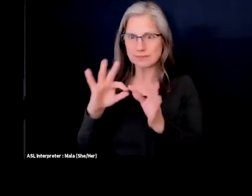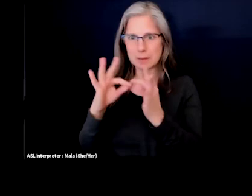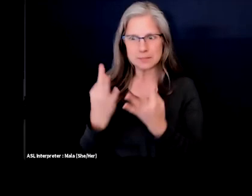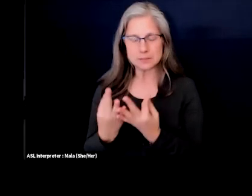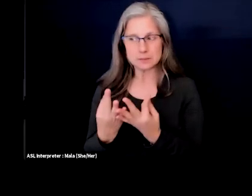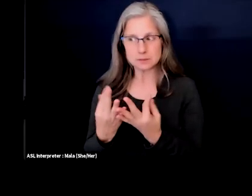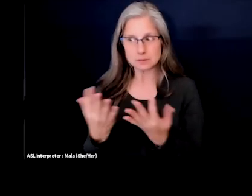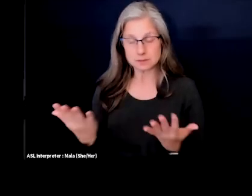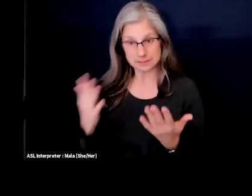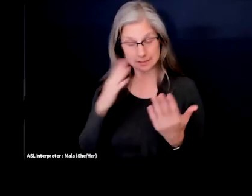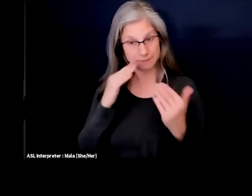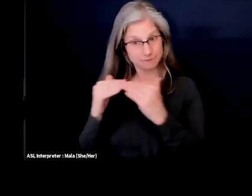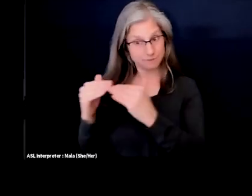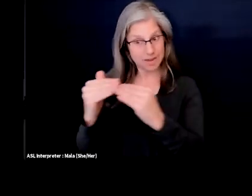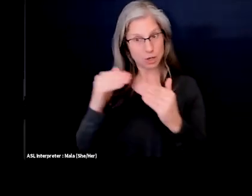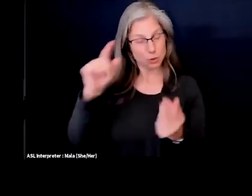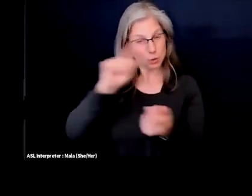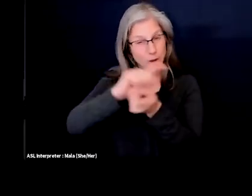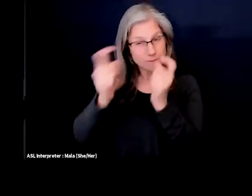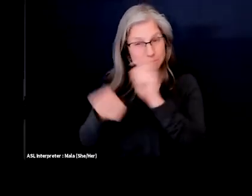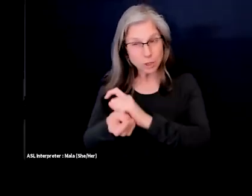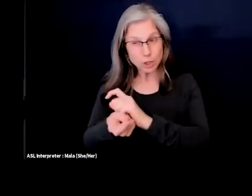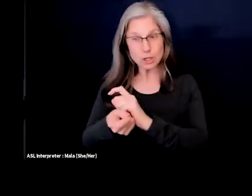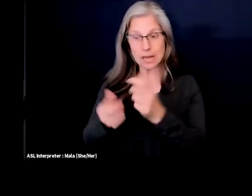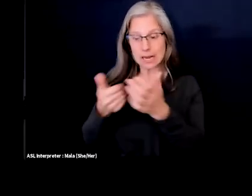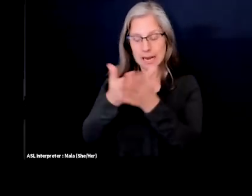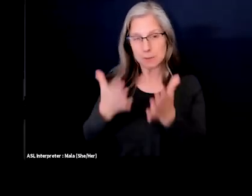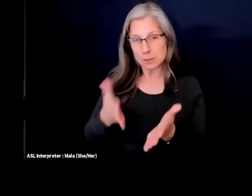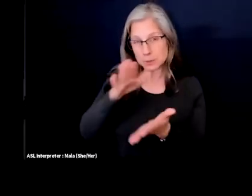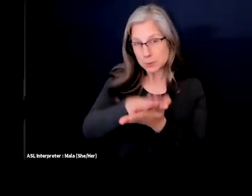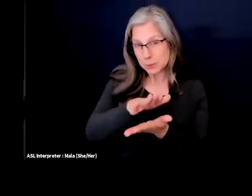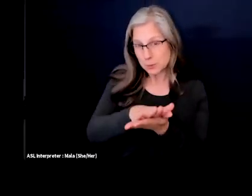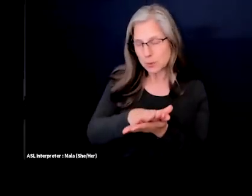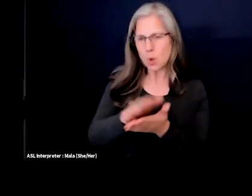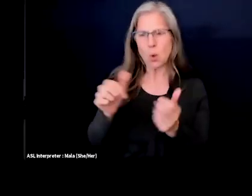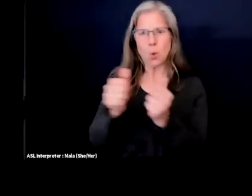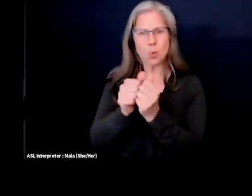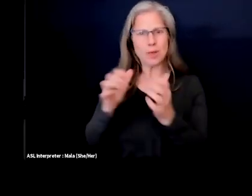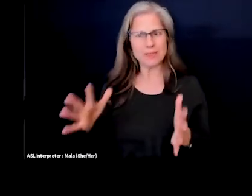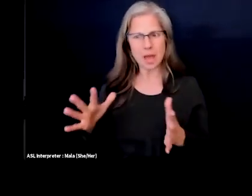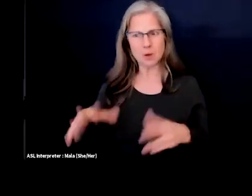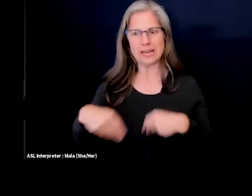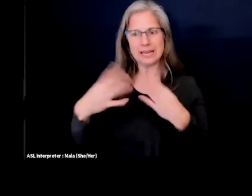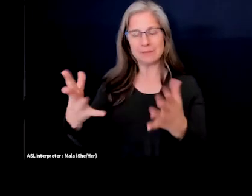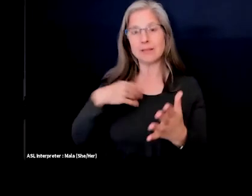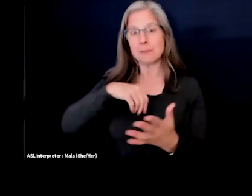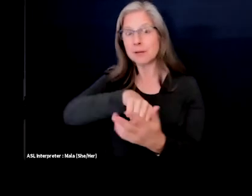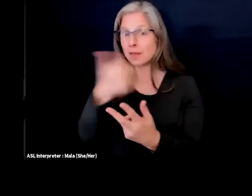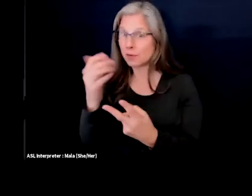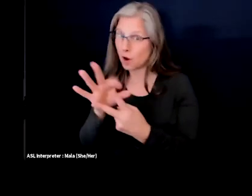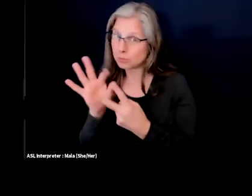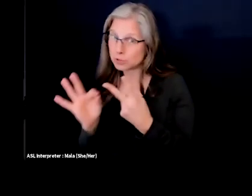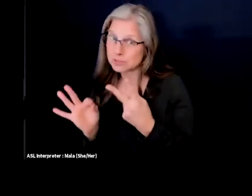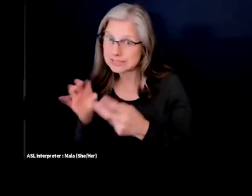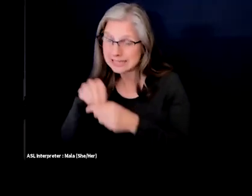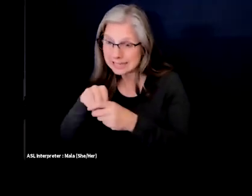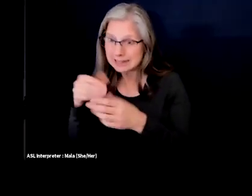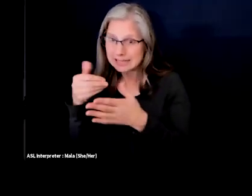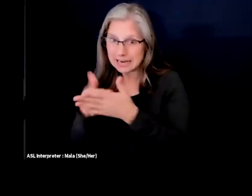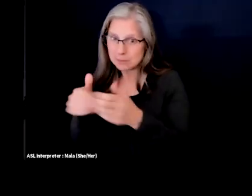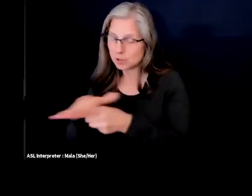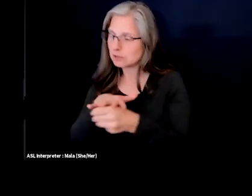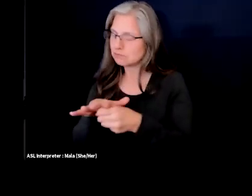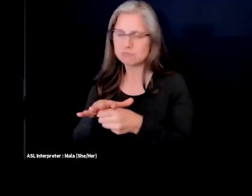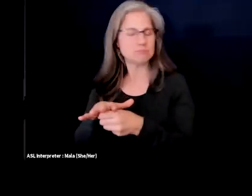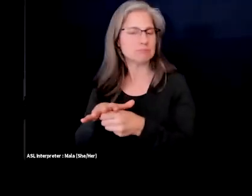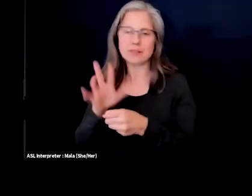it fair to convert a neighborhood school without giving them a neighborhood option? This is why